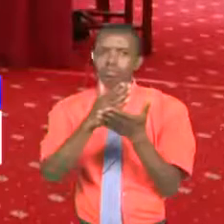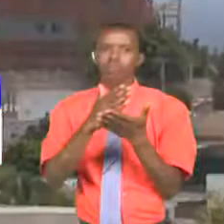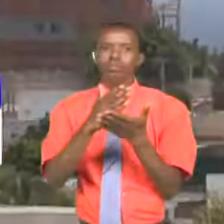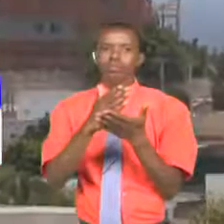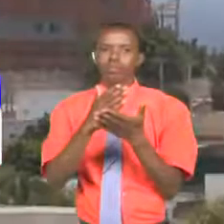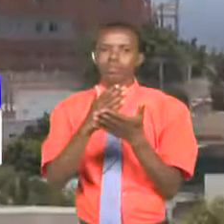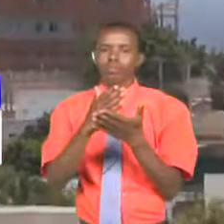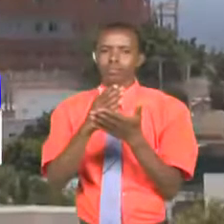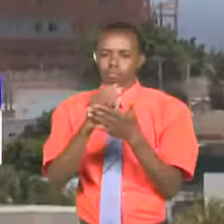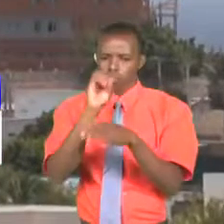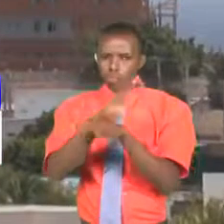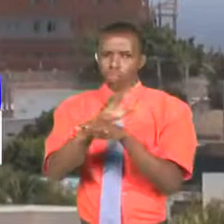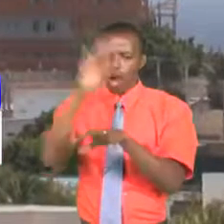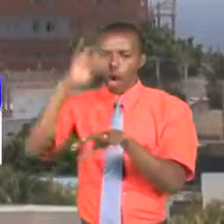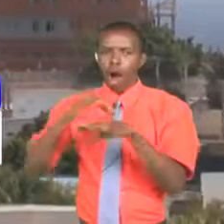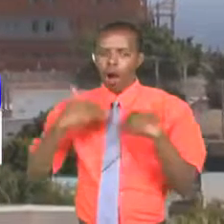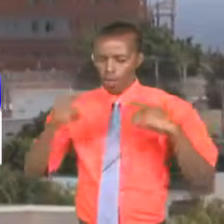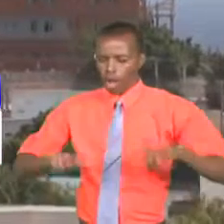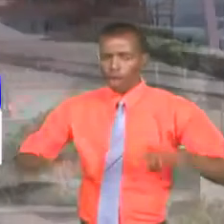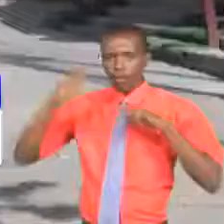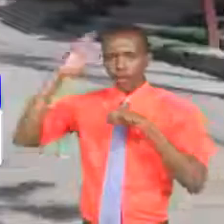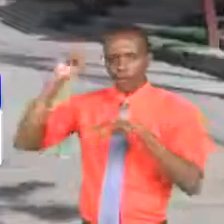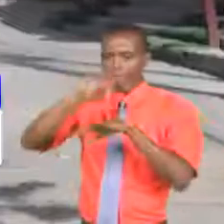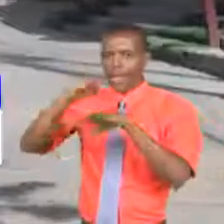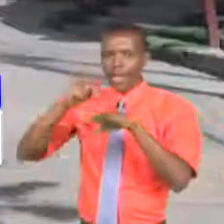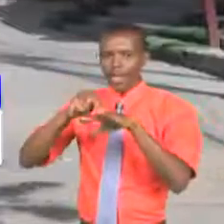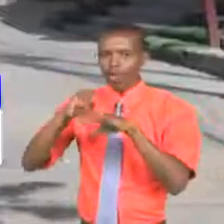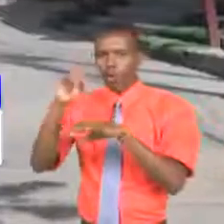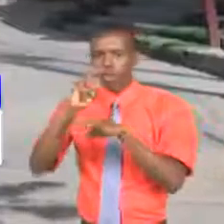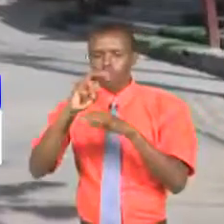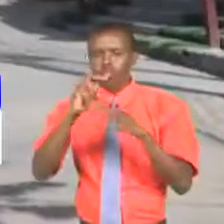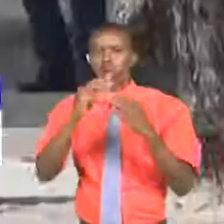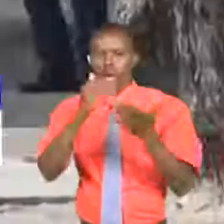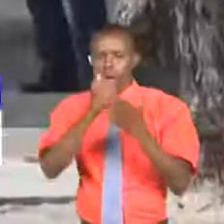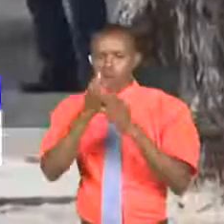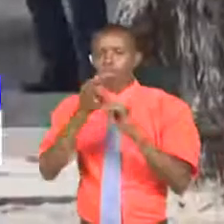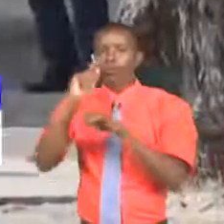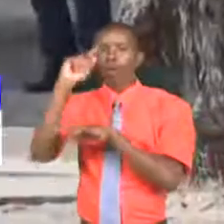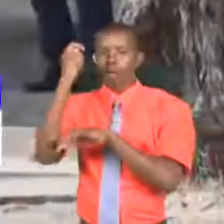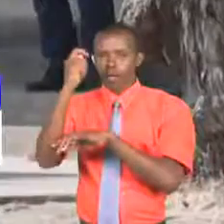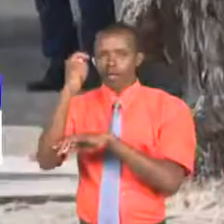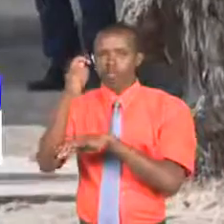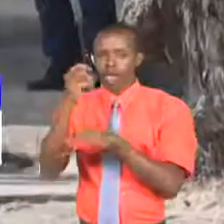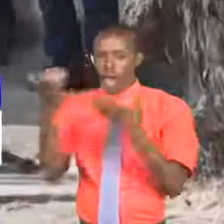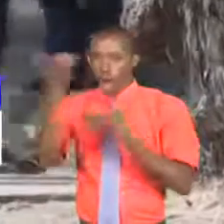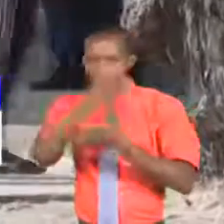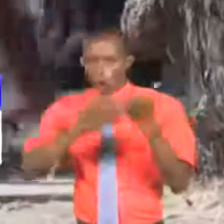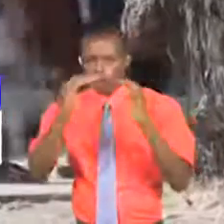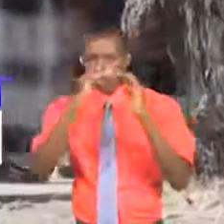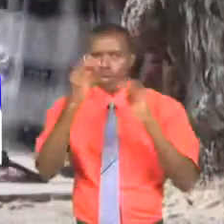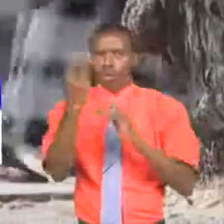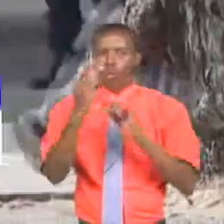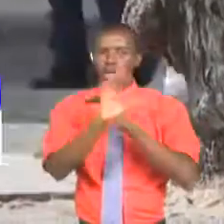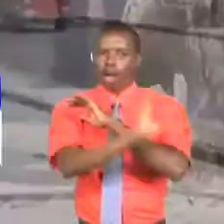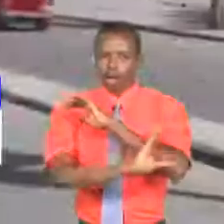the adverse effects it had on the lives of Somali nationals seeking refuge in Kenya, military operations and economic ties between the